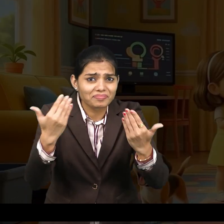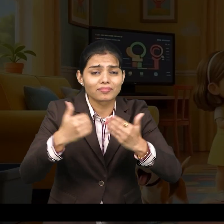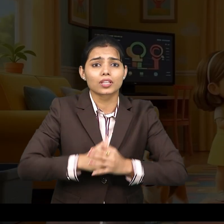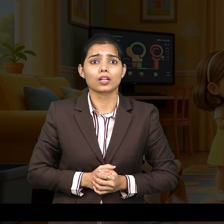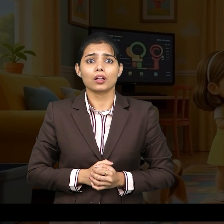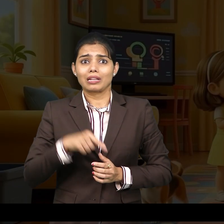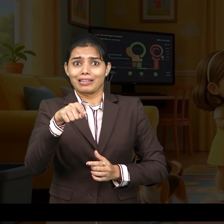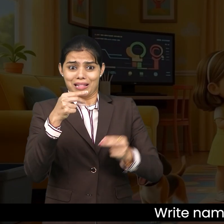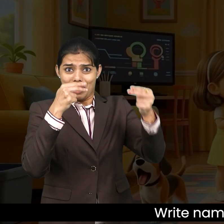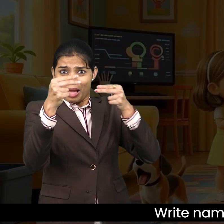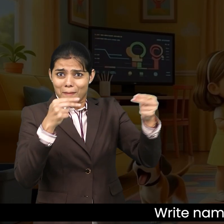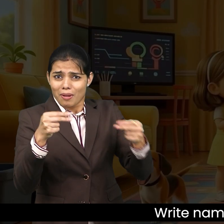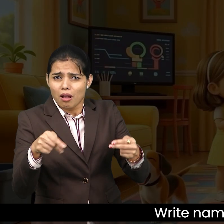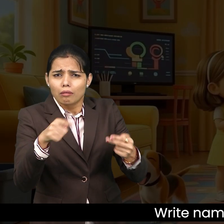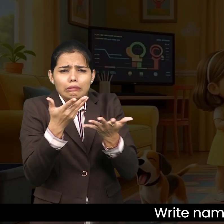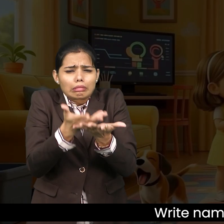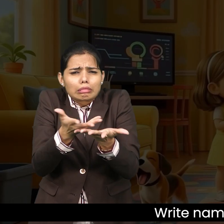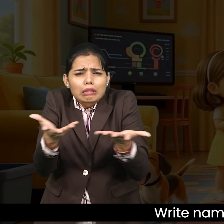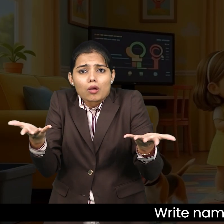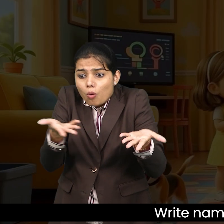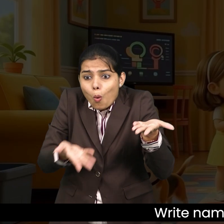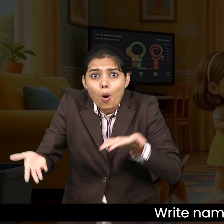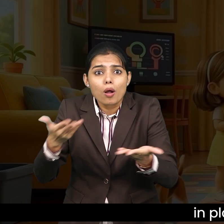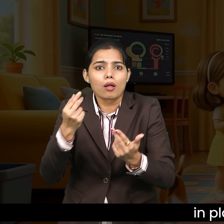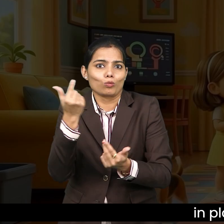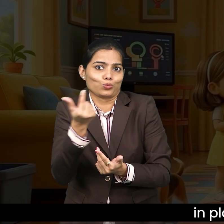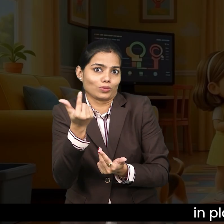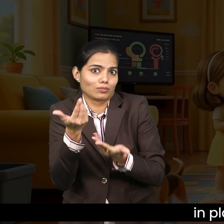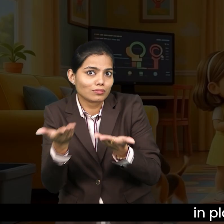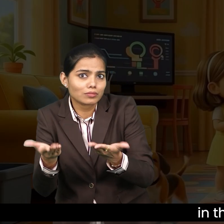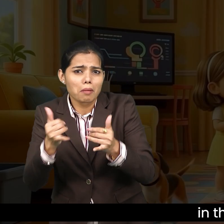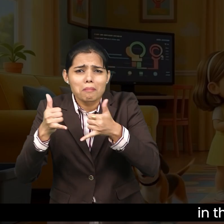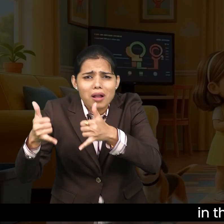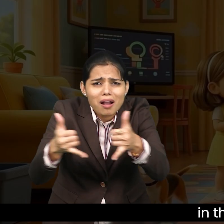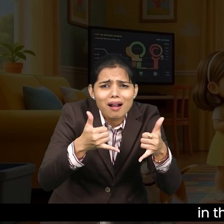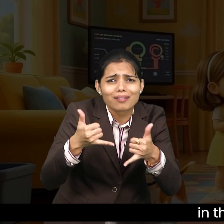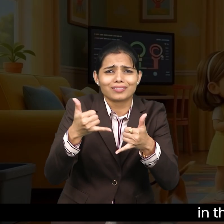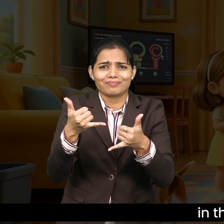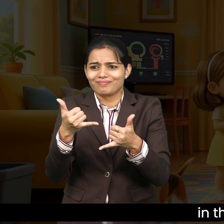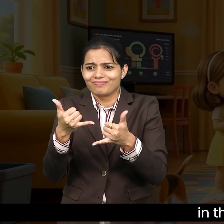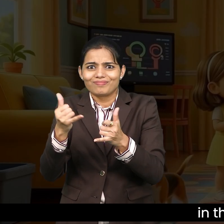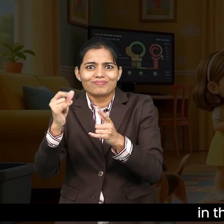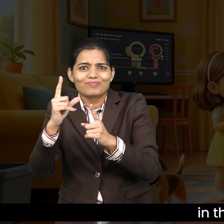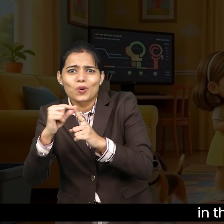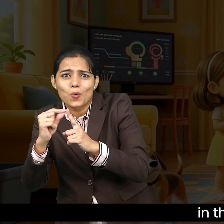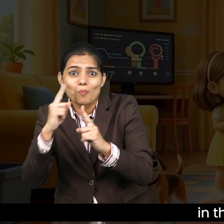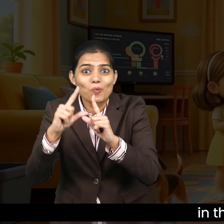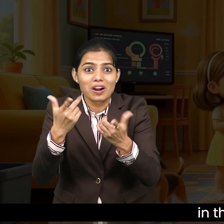Activity. Write names of the materials used in playing these games in the space provided.